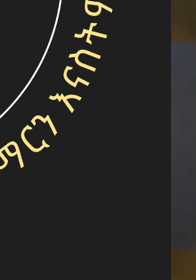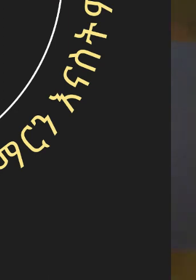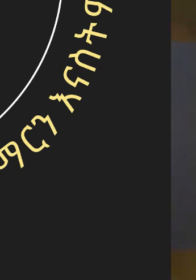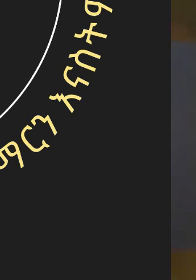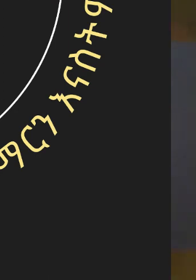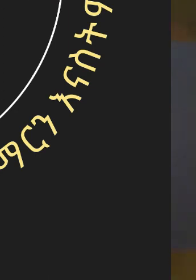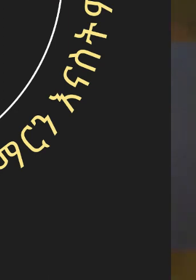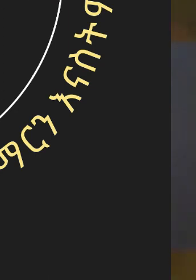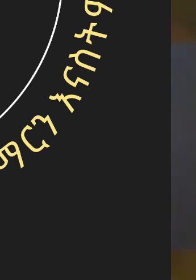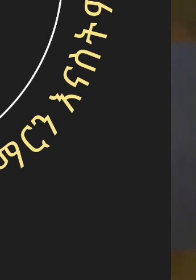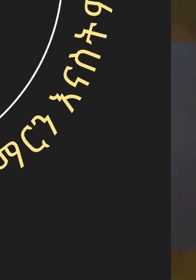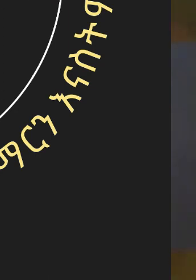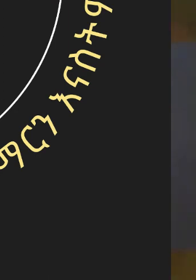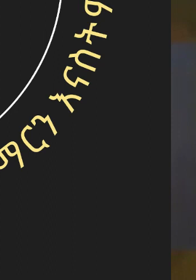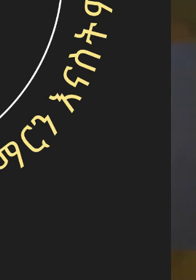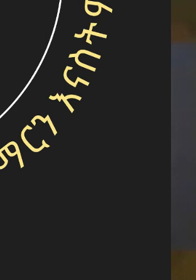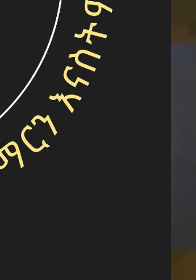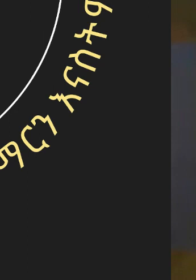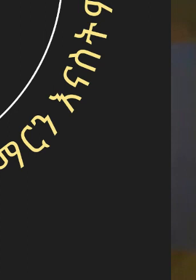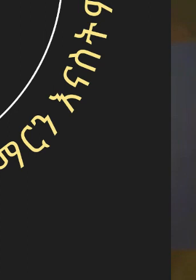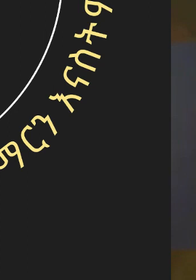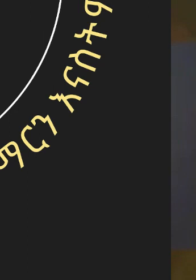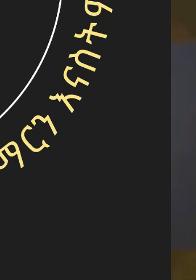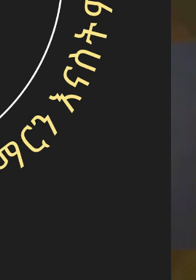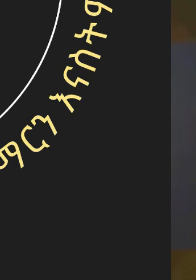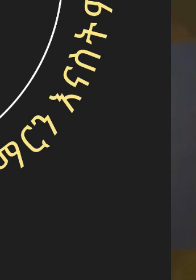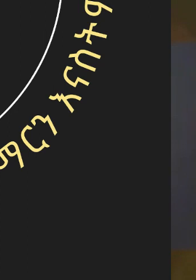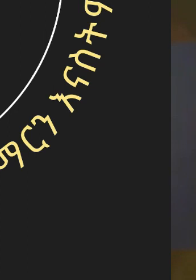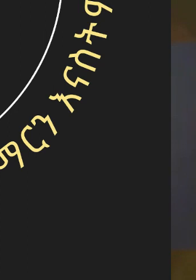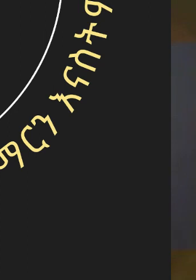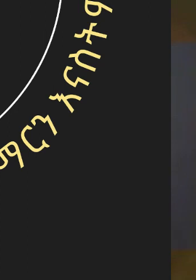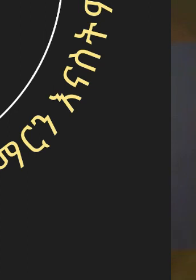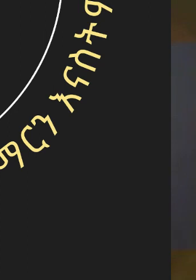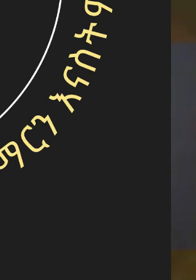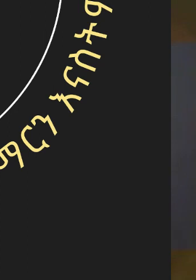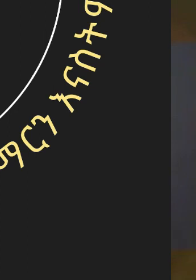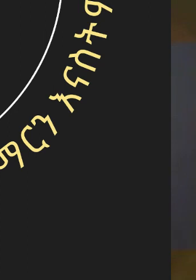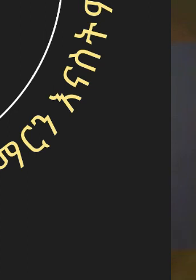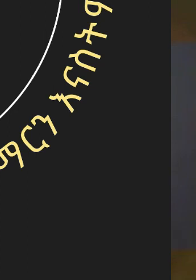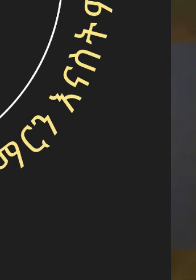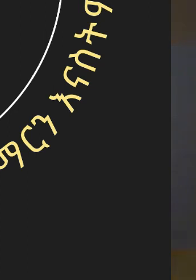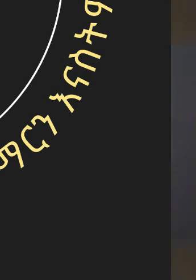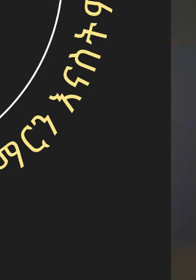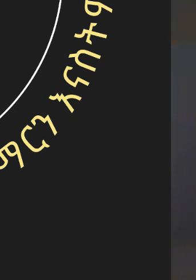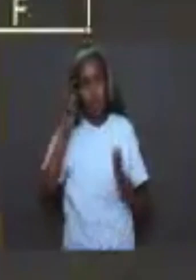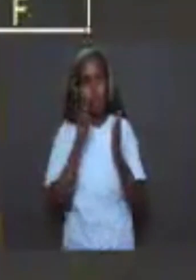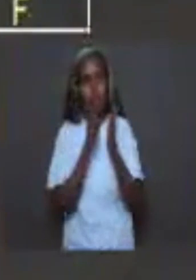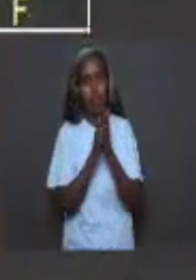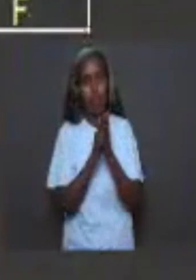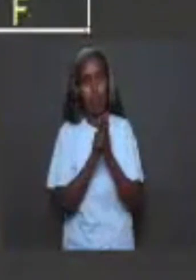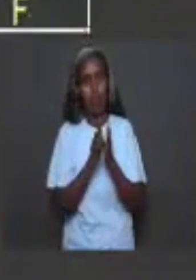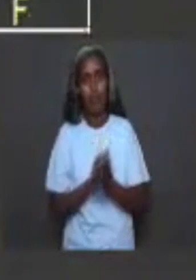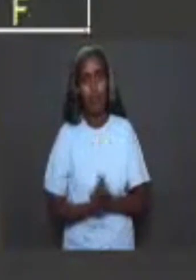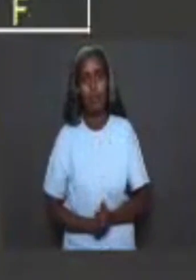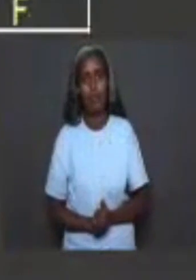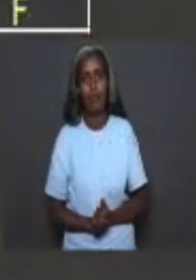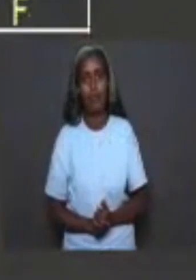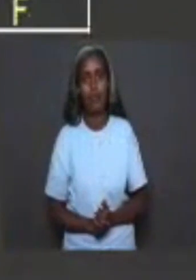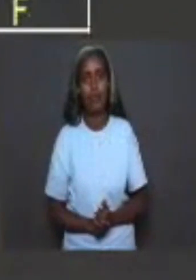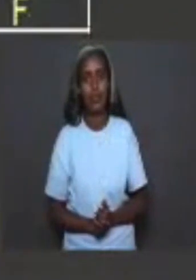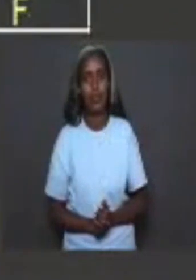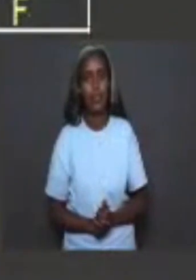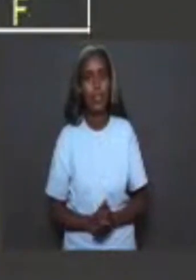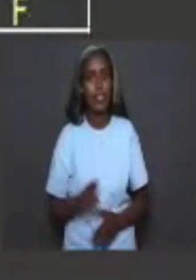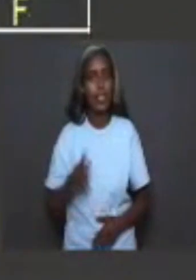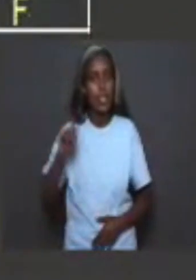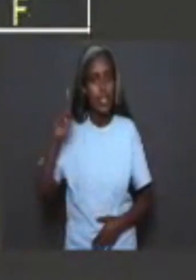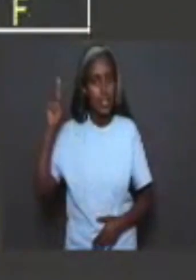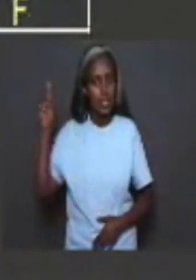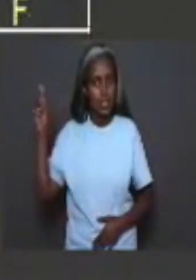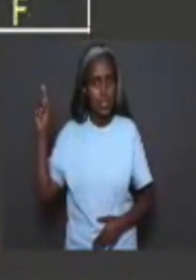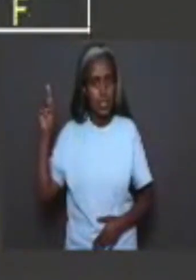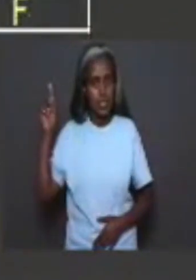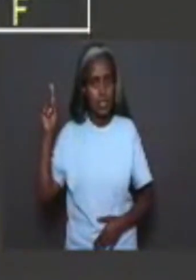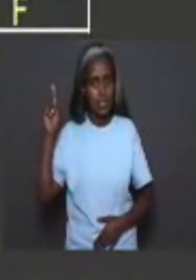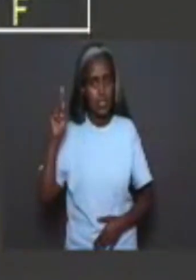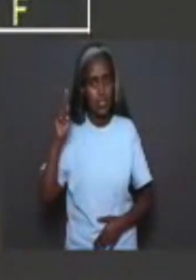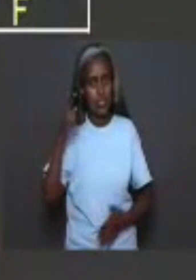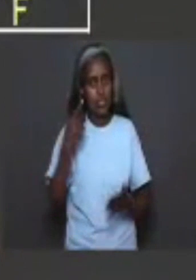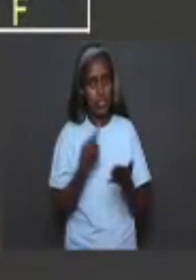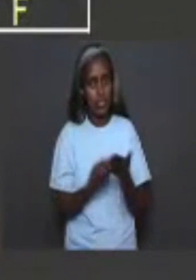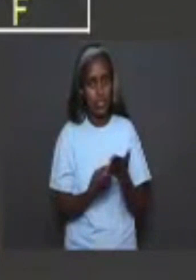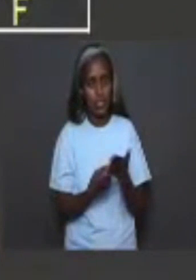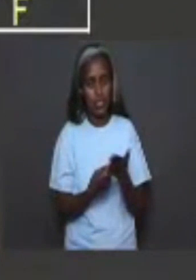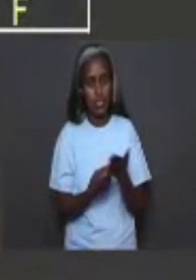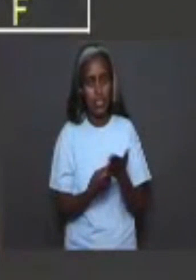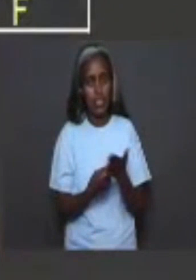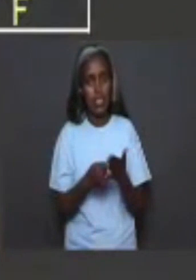We will begin by defining De Morgan's laws. They state that for